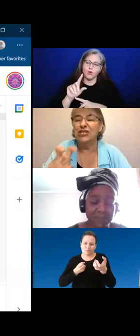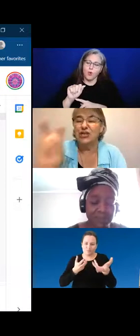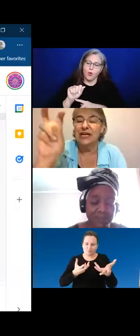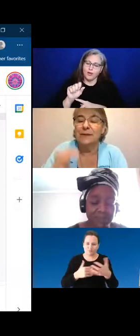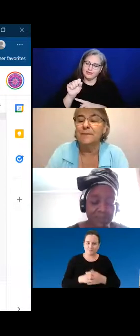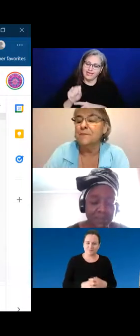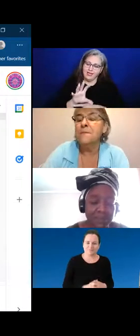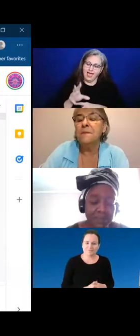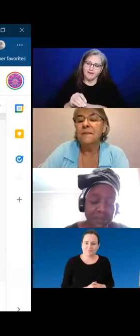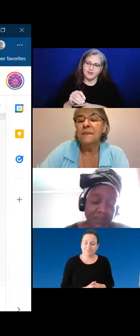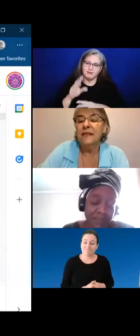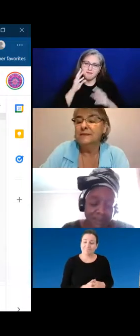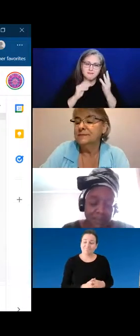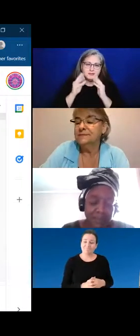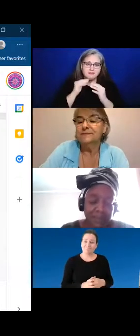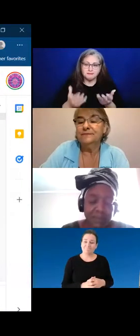African journey.